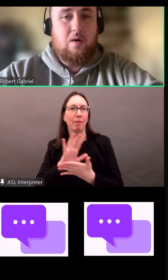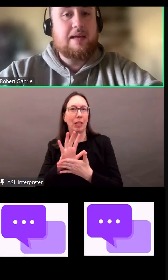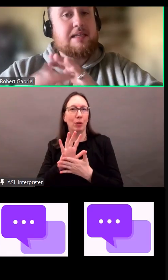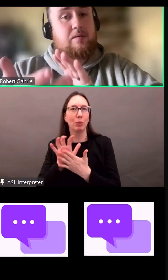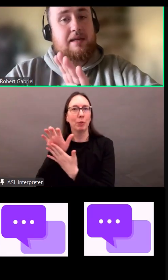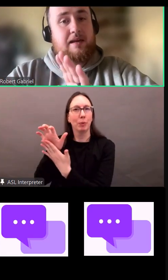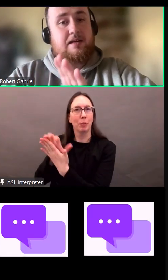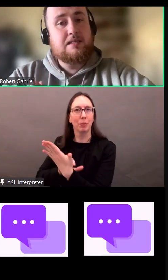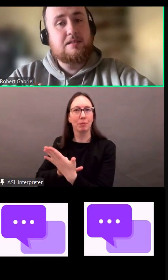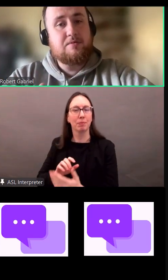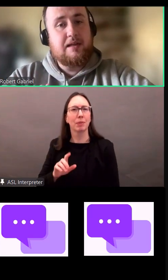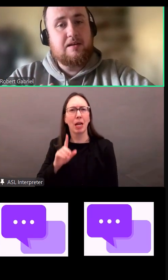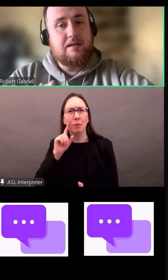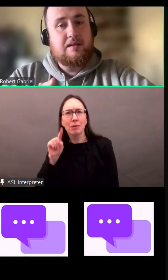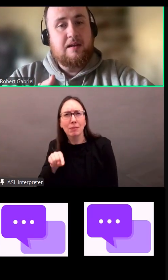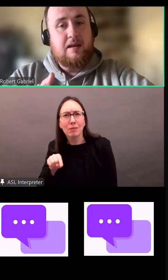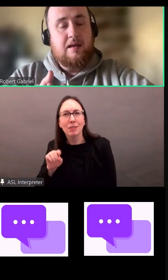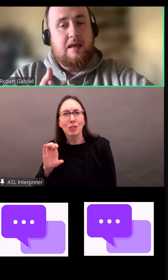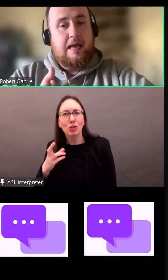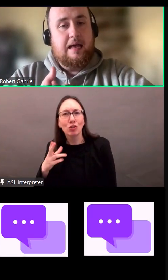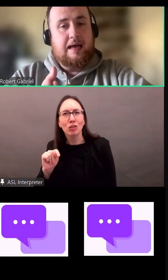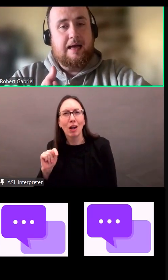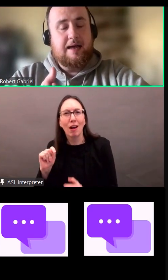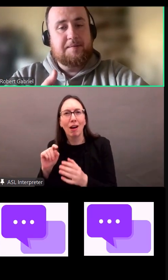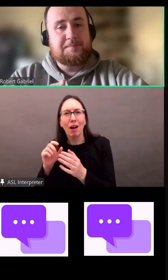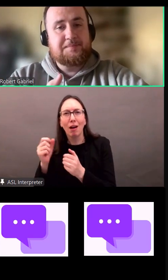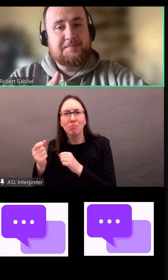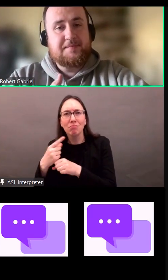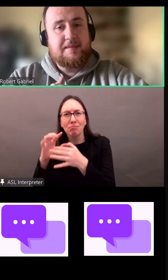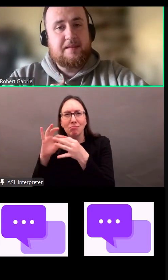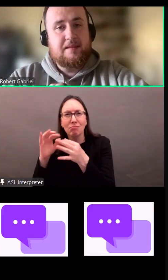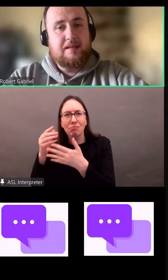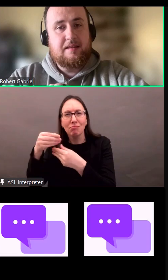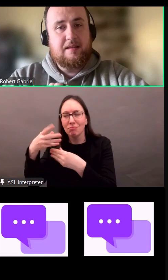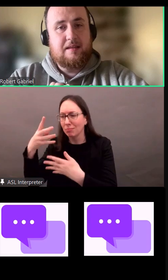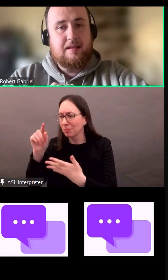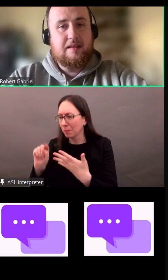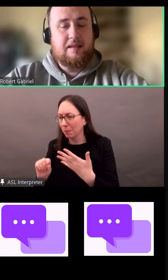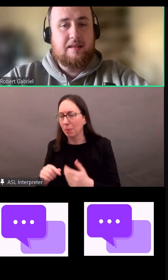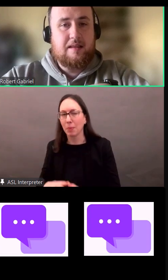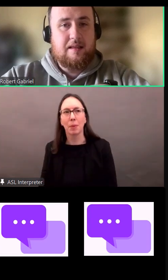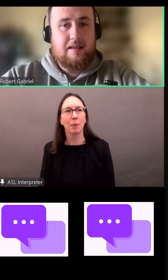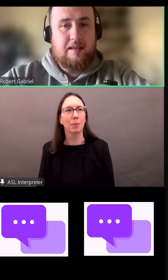Oh, I see one here. This is pretty good. Sorry,